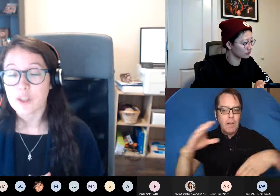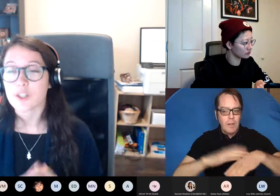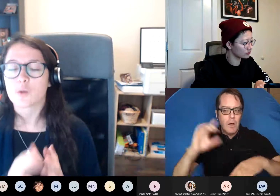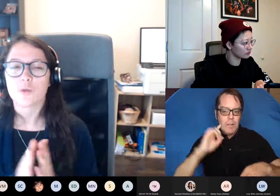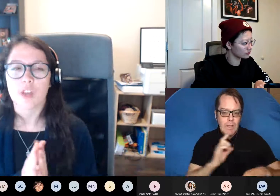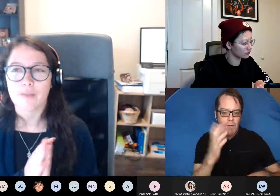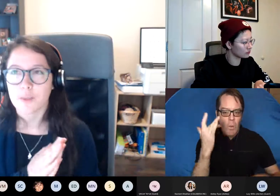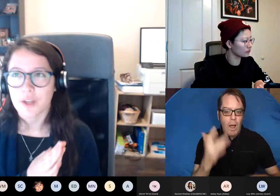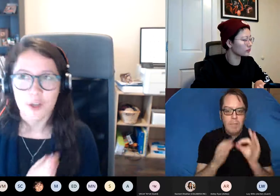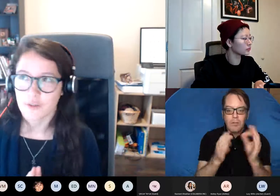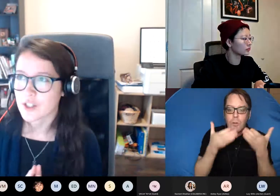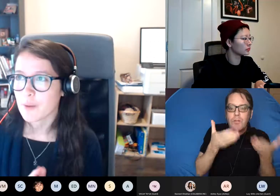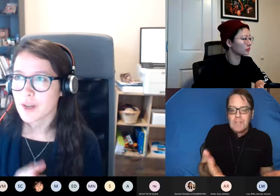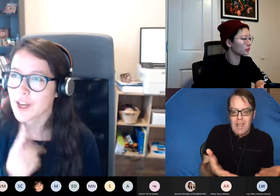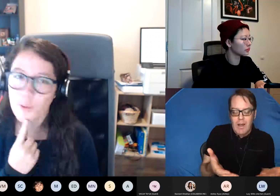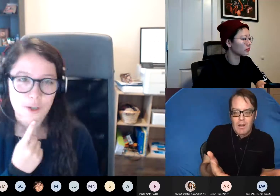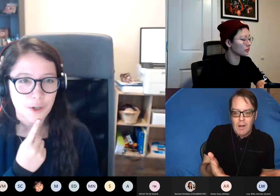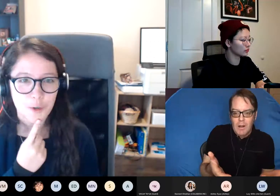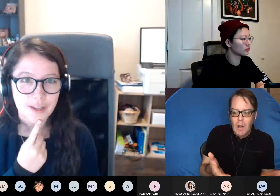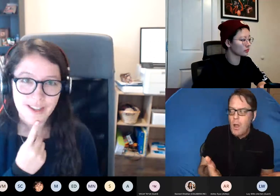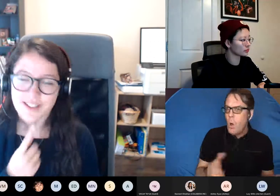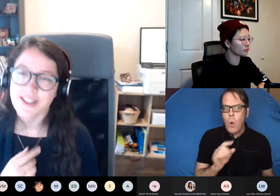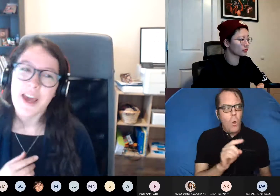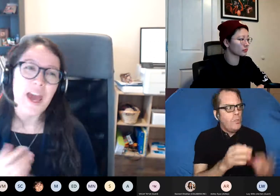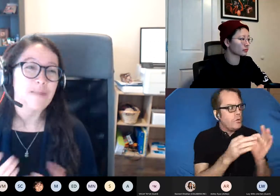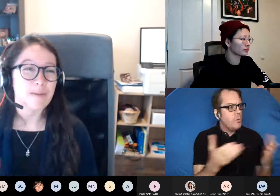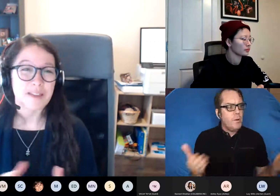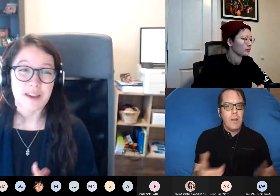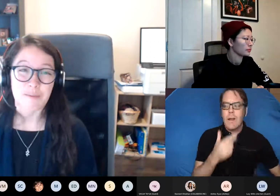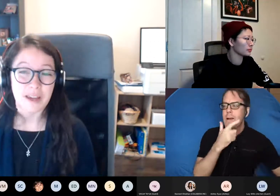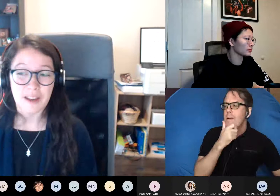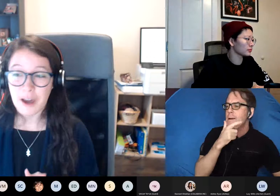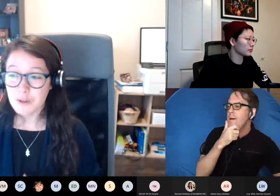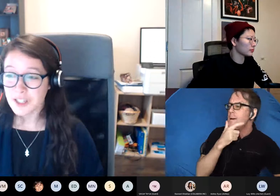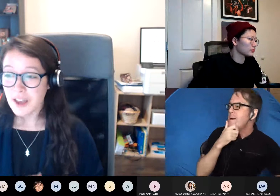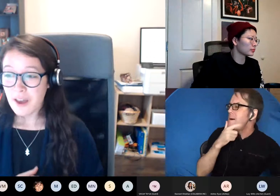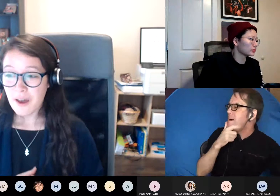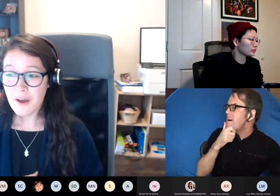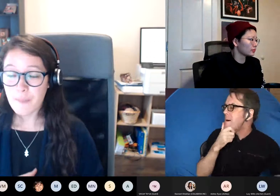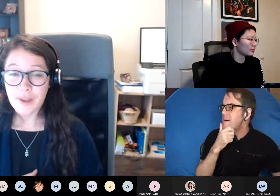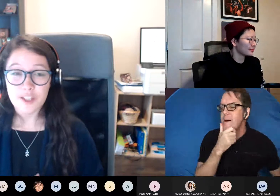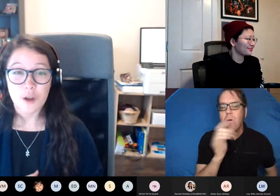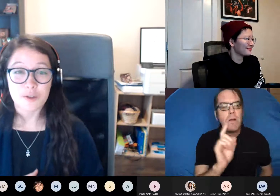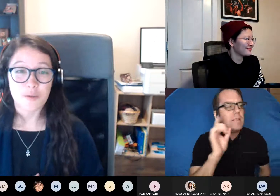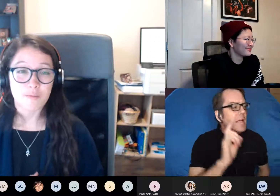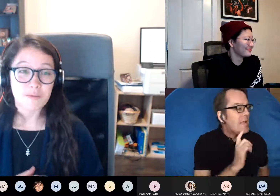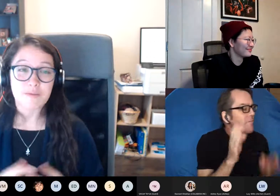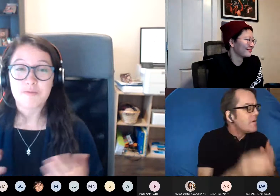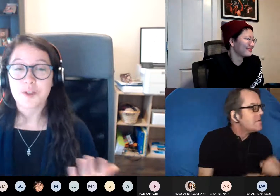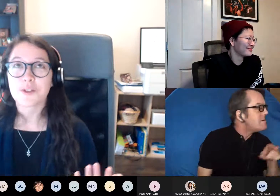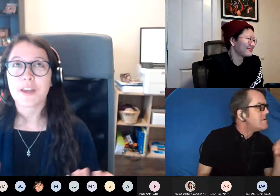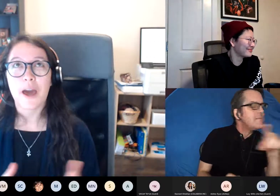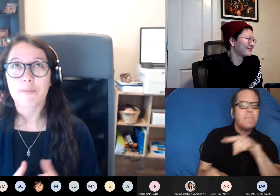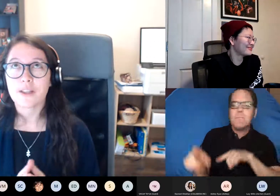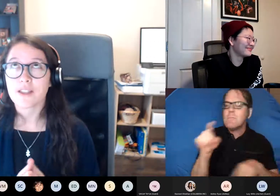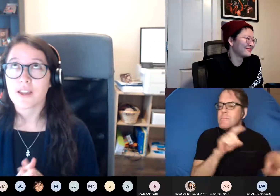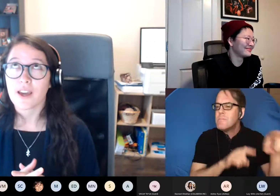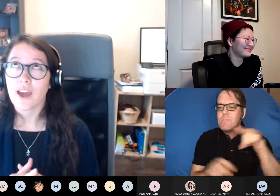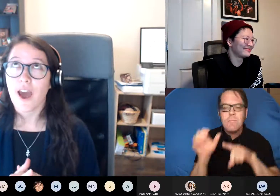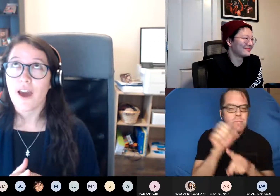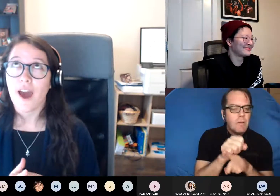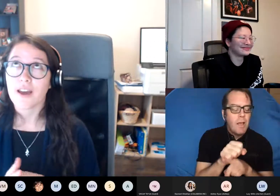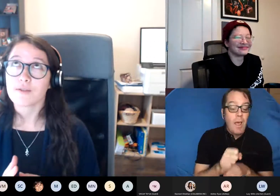stage. Everyone says, ooh, they must be here for somebody. I wonder who it is. And maybe they can pick it out. But it's also certainly